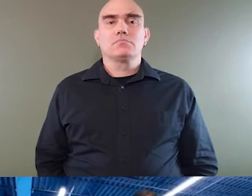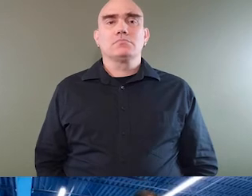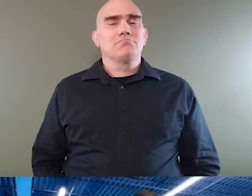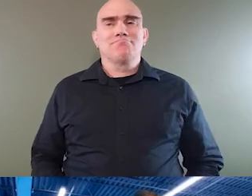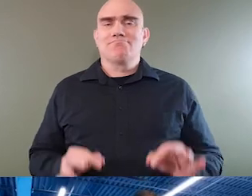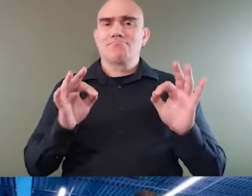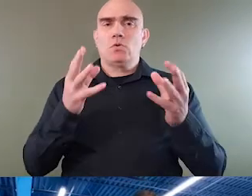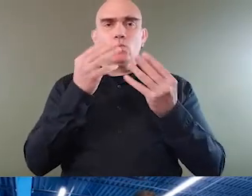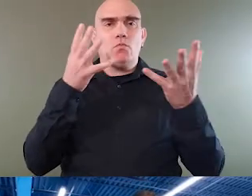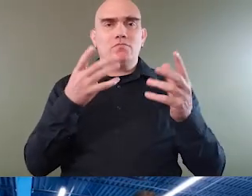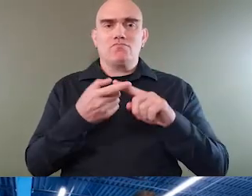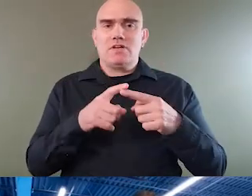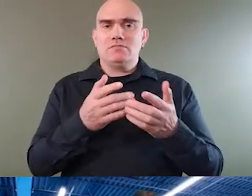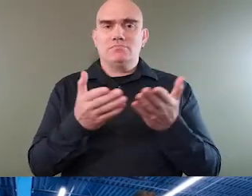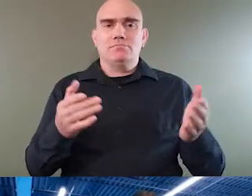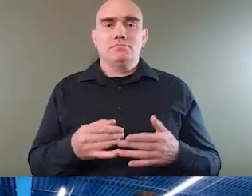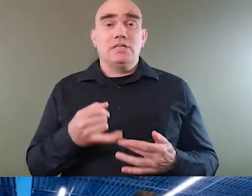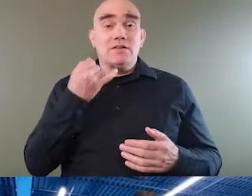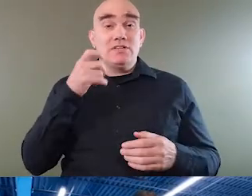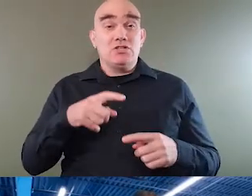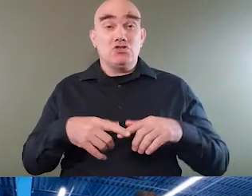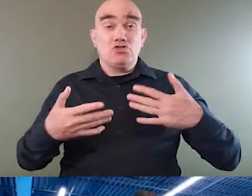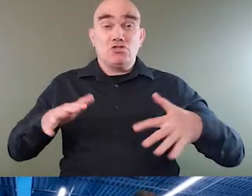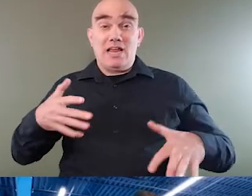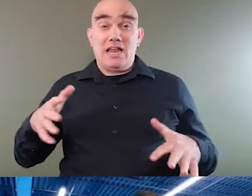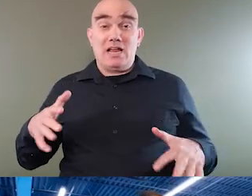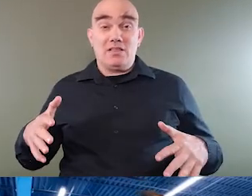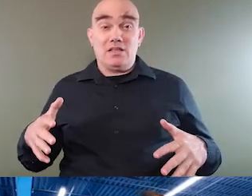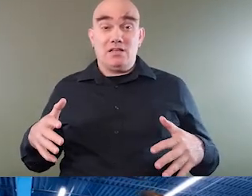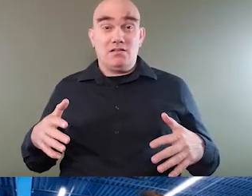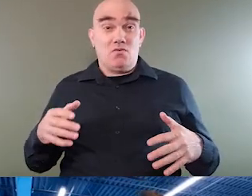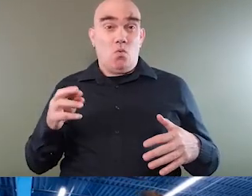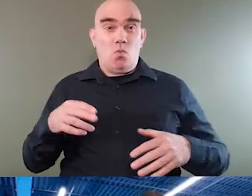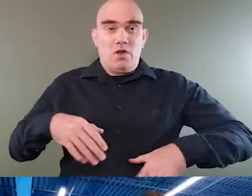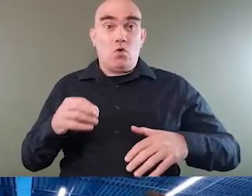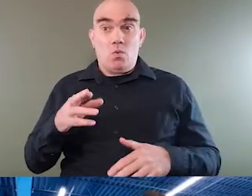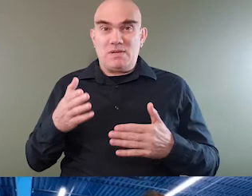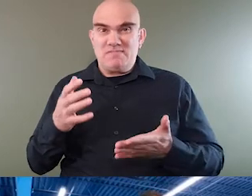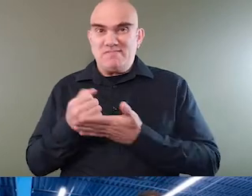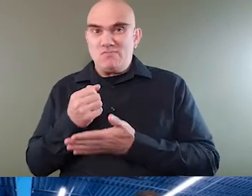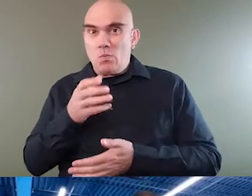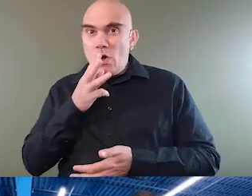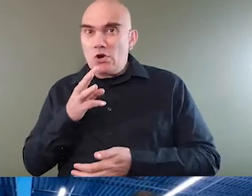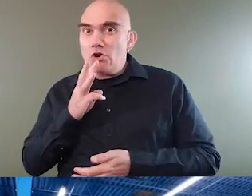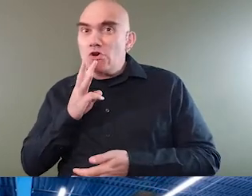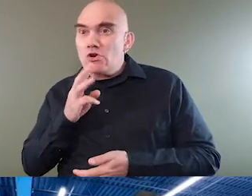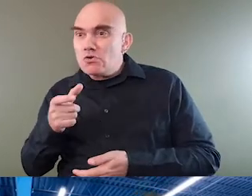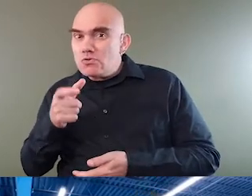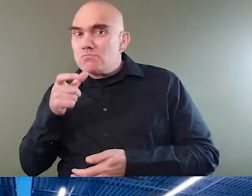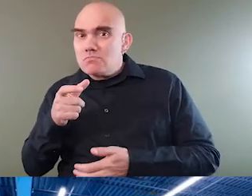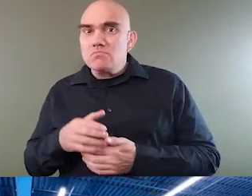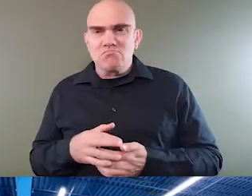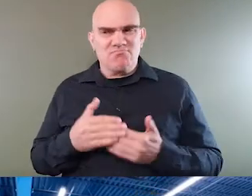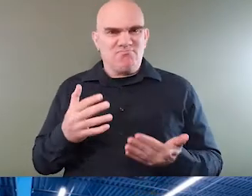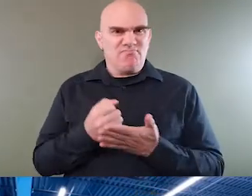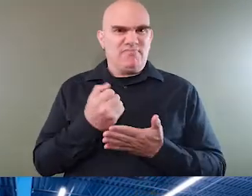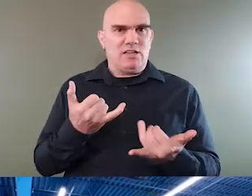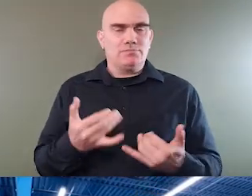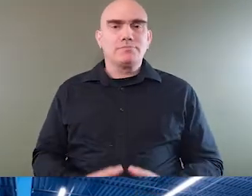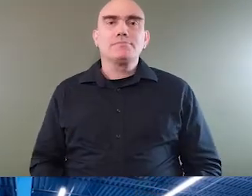Beautiful, friends. If you need to shake anything out here, wiggle anything, maybe get a quick sip of water, this is your moment to do